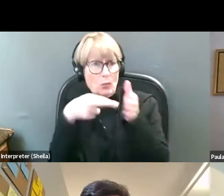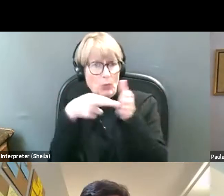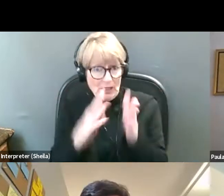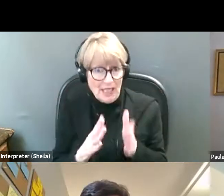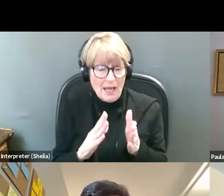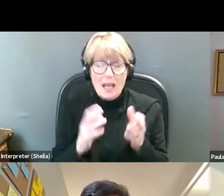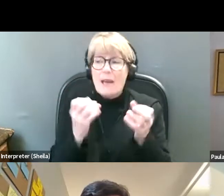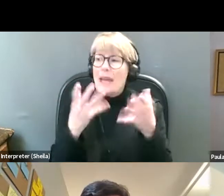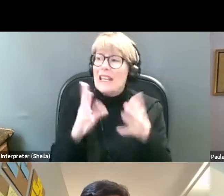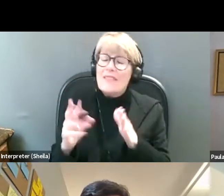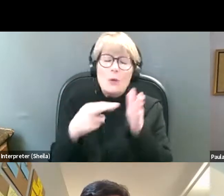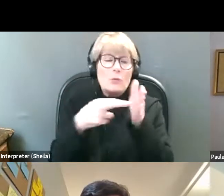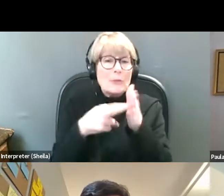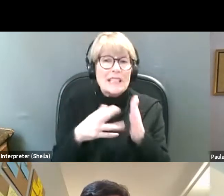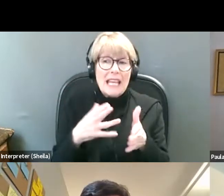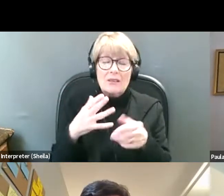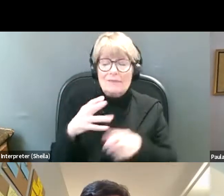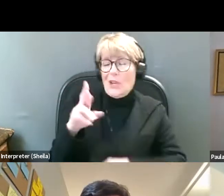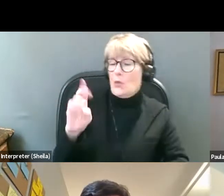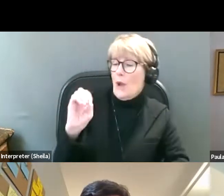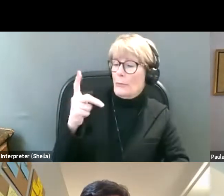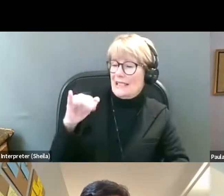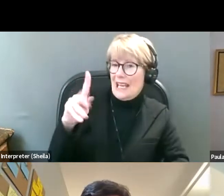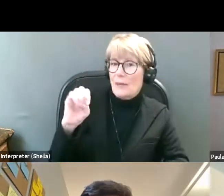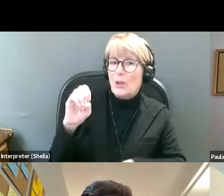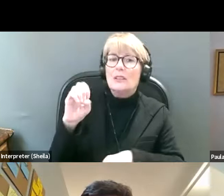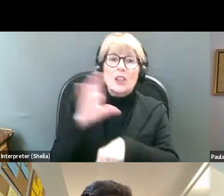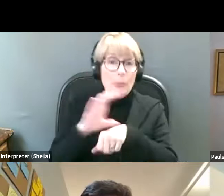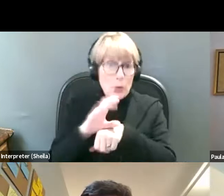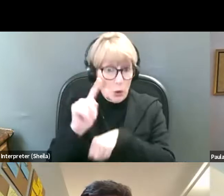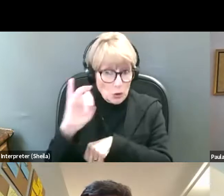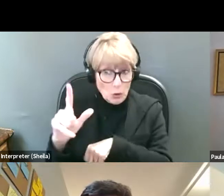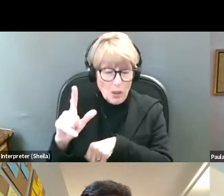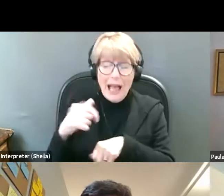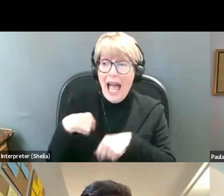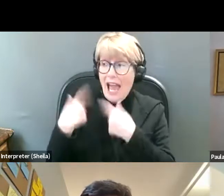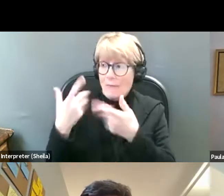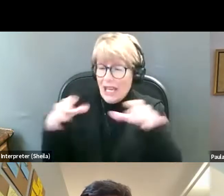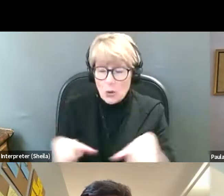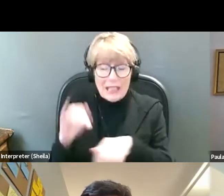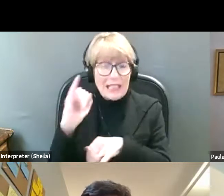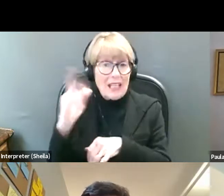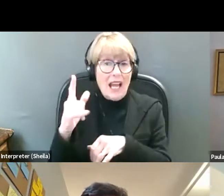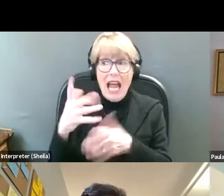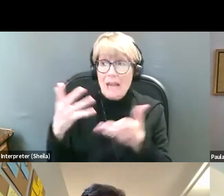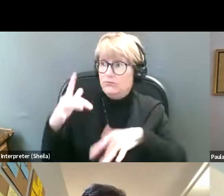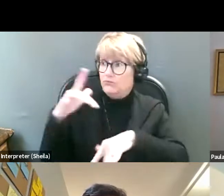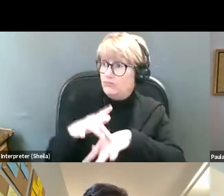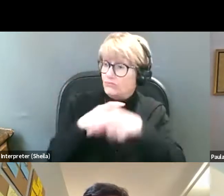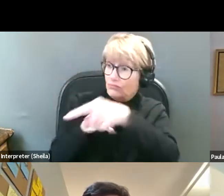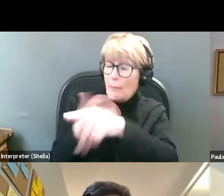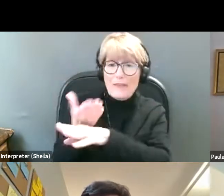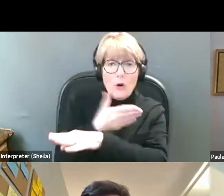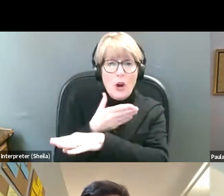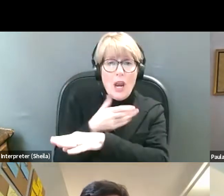representable presentations I've been doing with counties in Illinois that I really have never been to before, I could look at that county on a map and say,